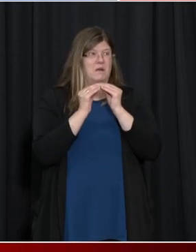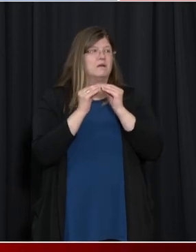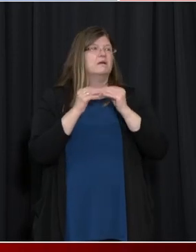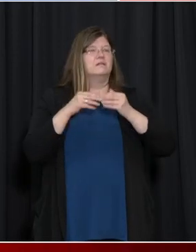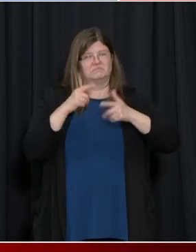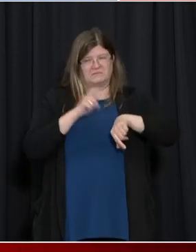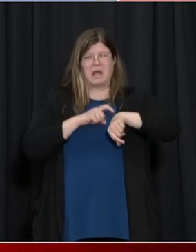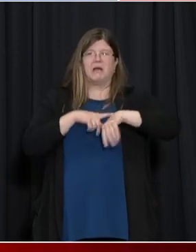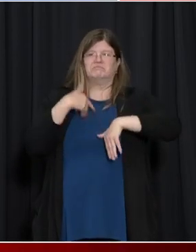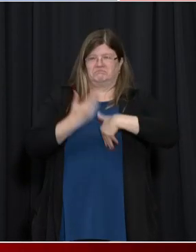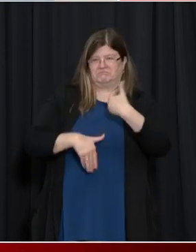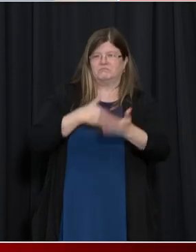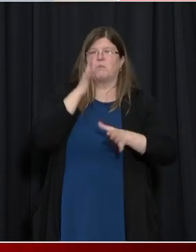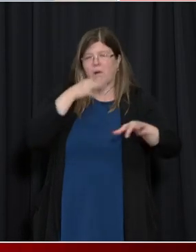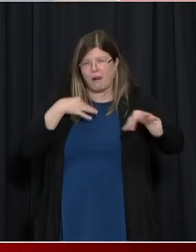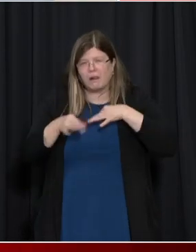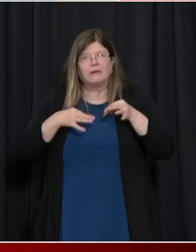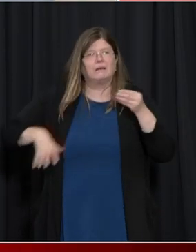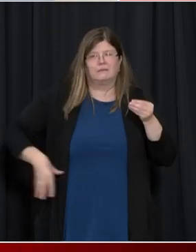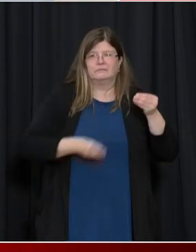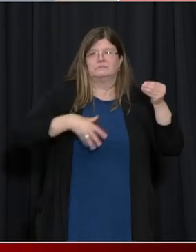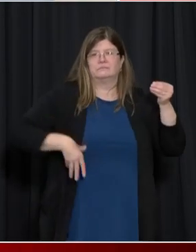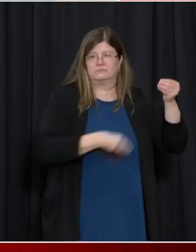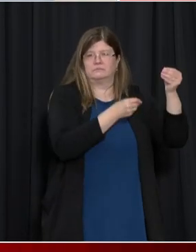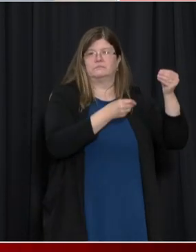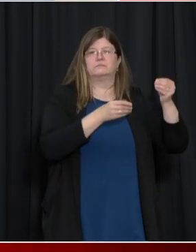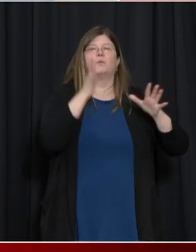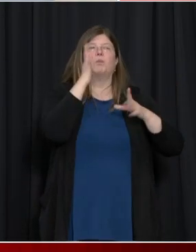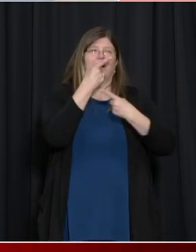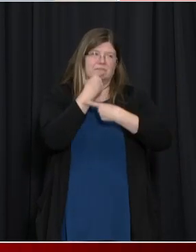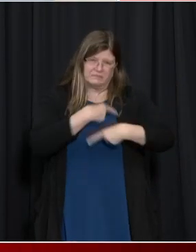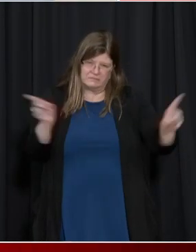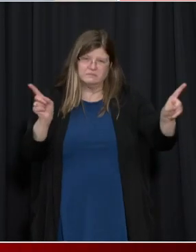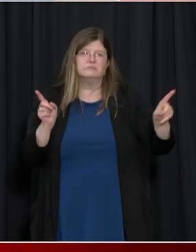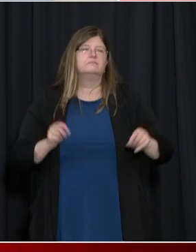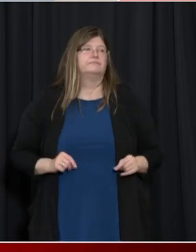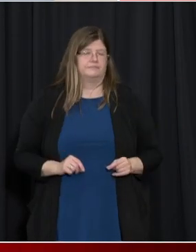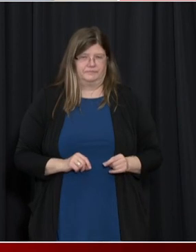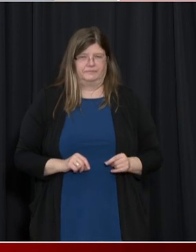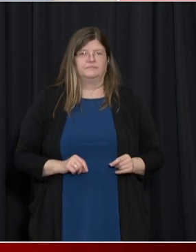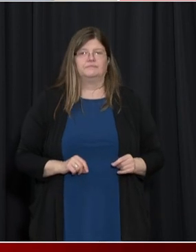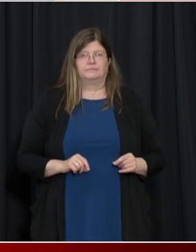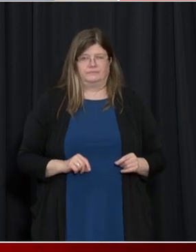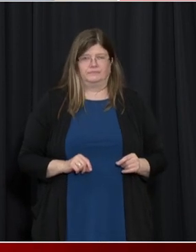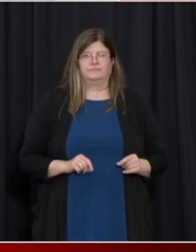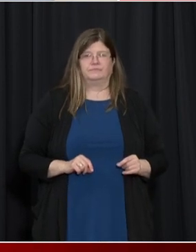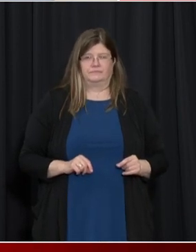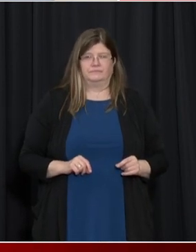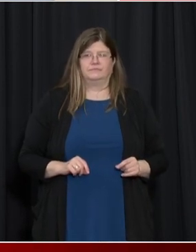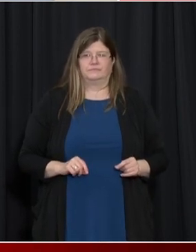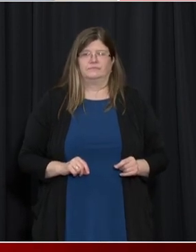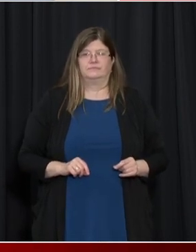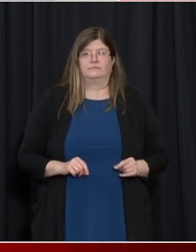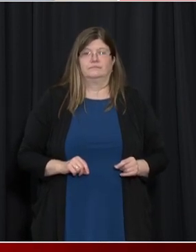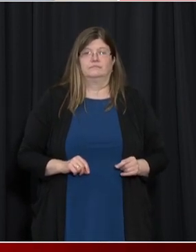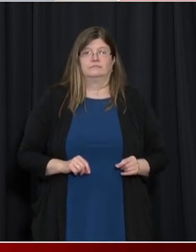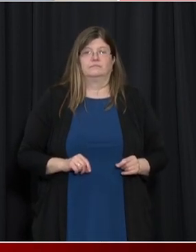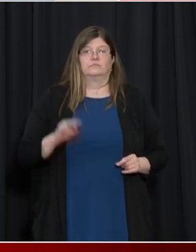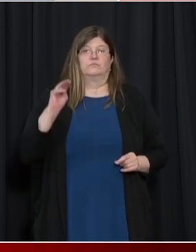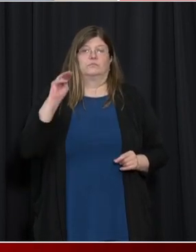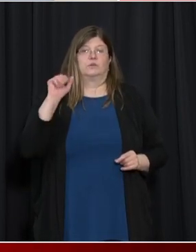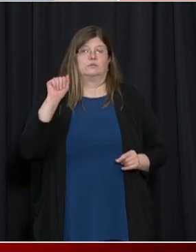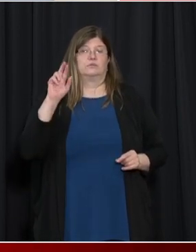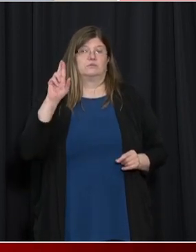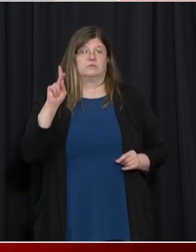those details next week. Mm-hmm. Mark? Muriel Bowser, so to follow up on just May 29th as a possibility.